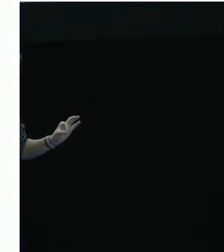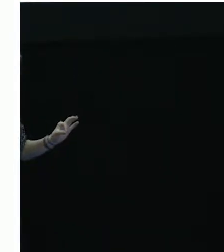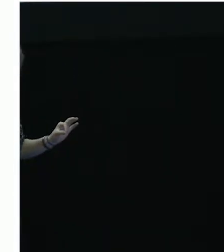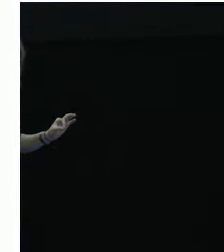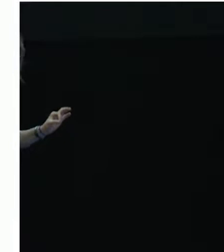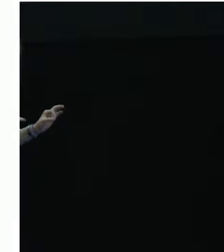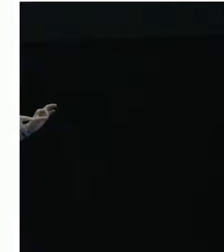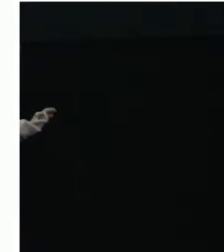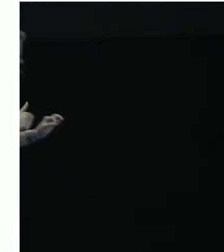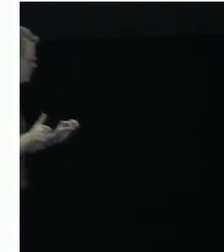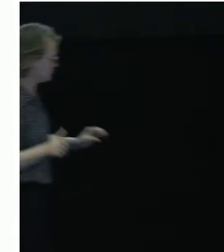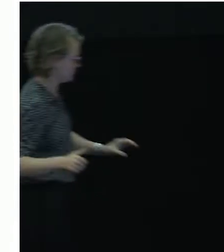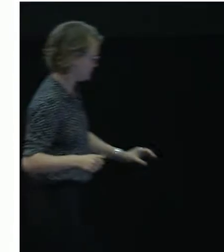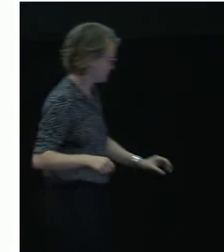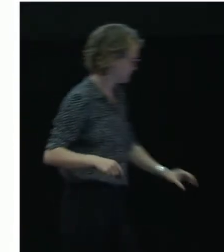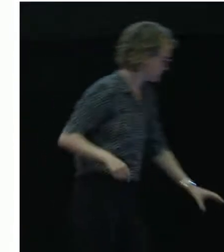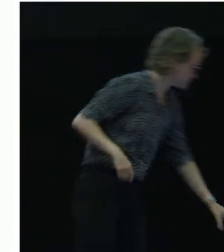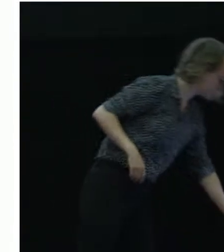Okay, so the screen is still there.